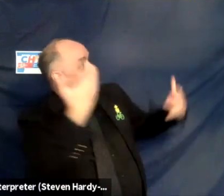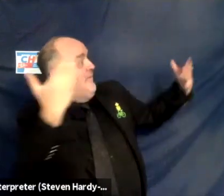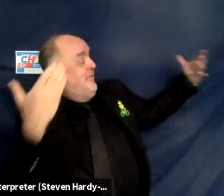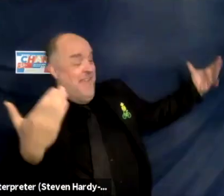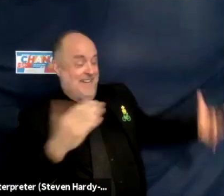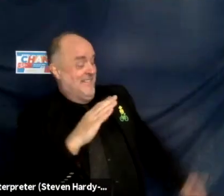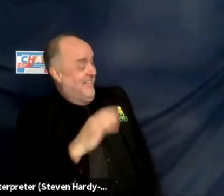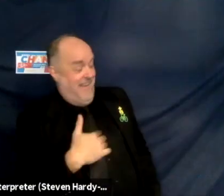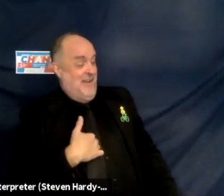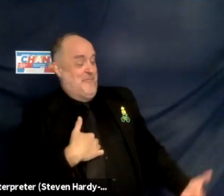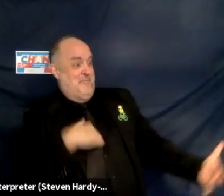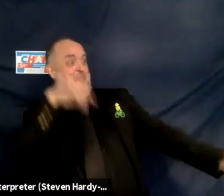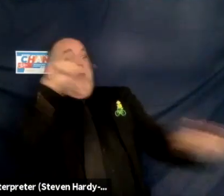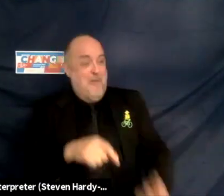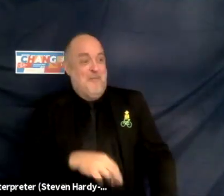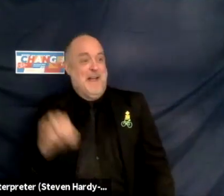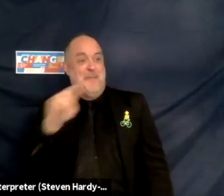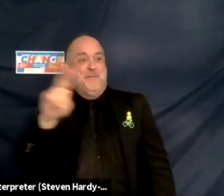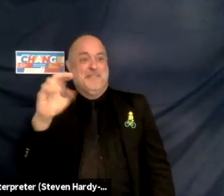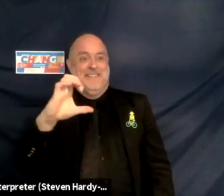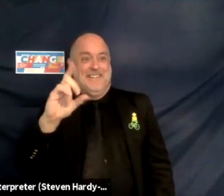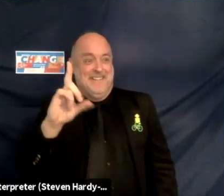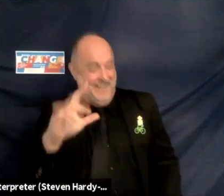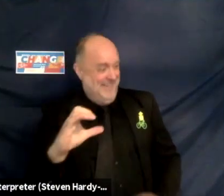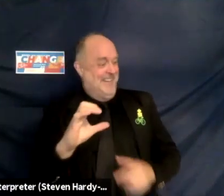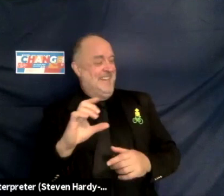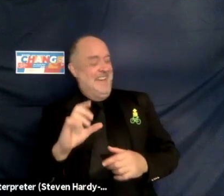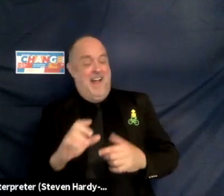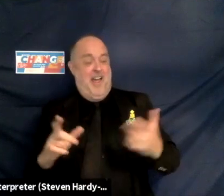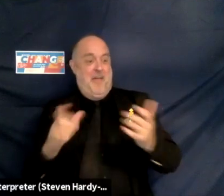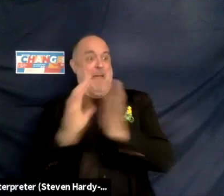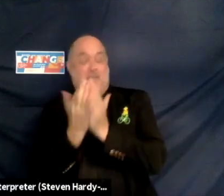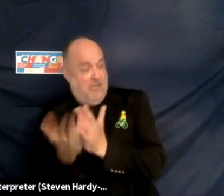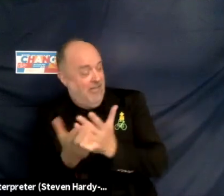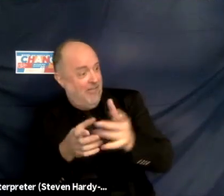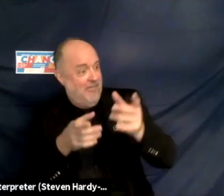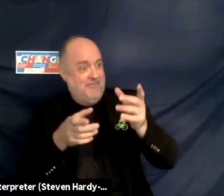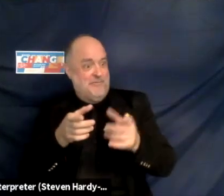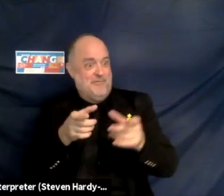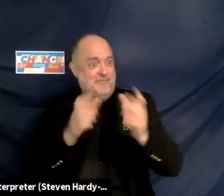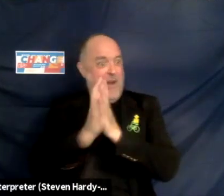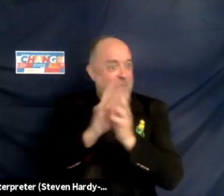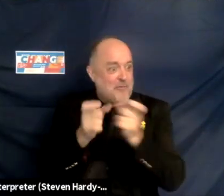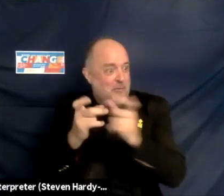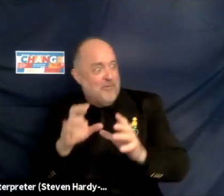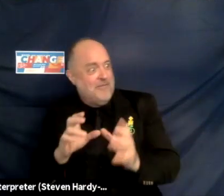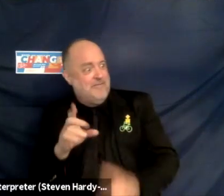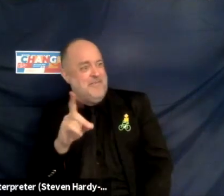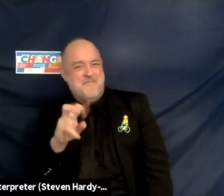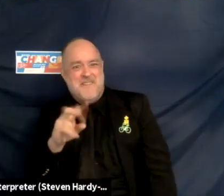MUTCD. I really appreciate all your remarks. I think we'll start general first